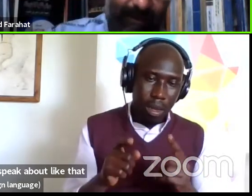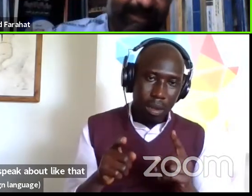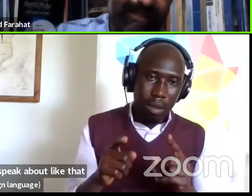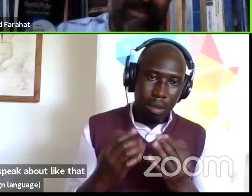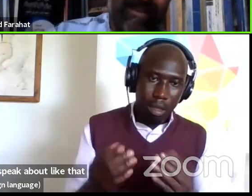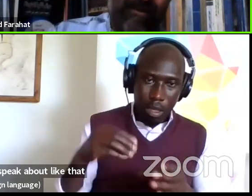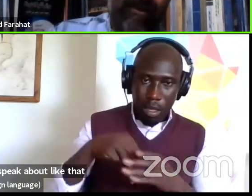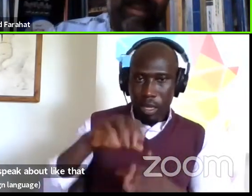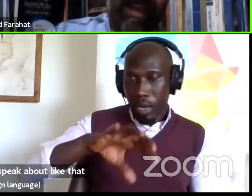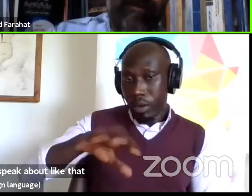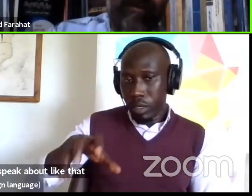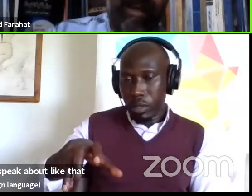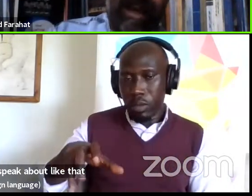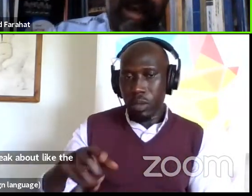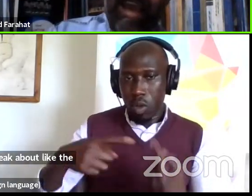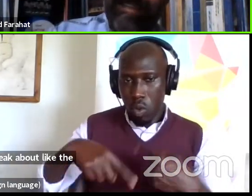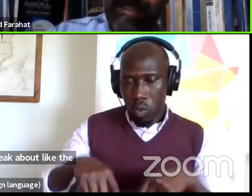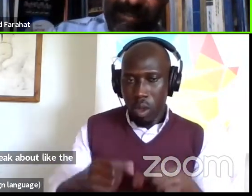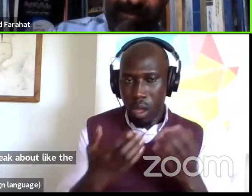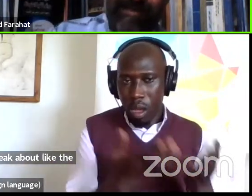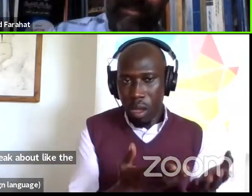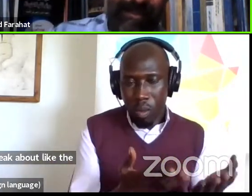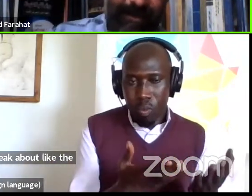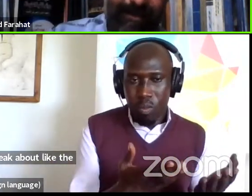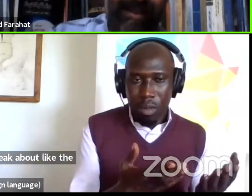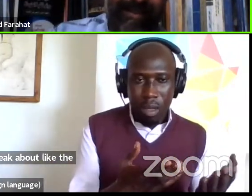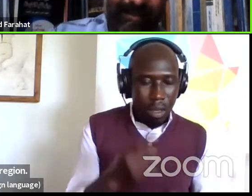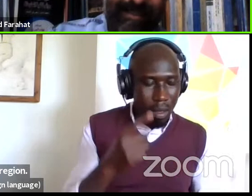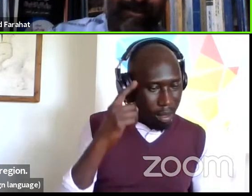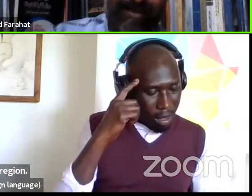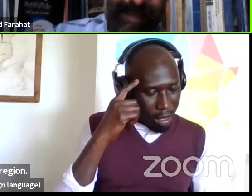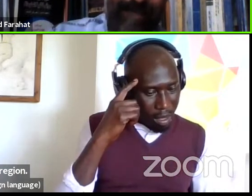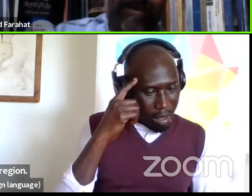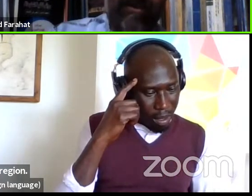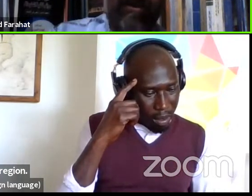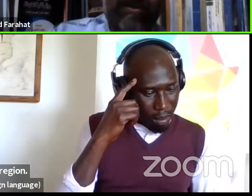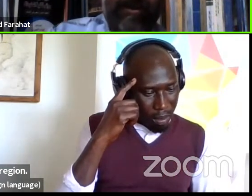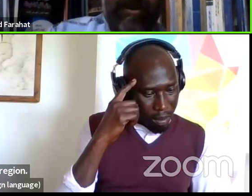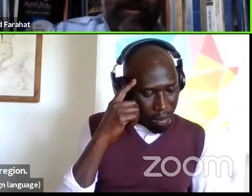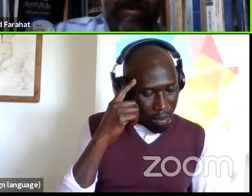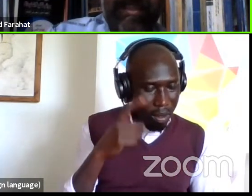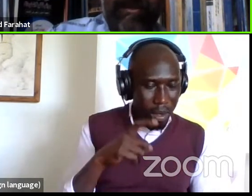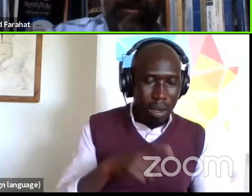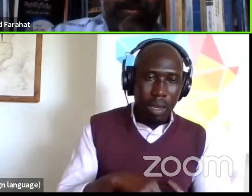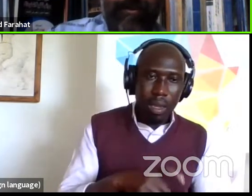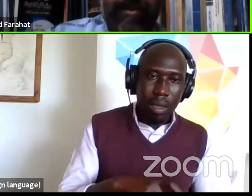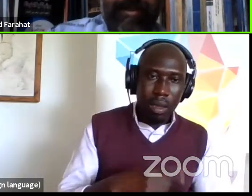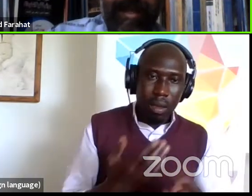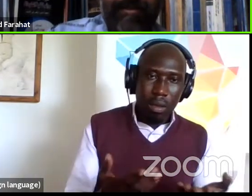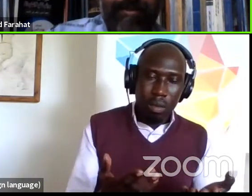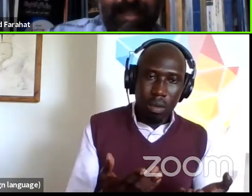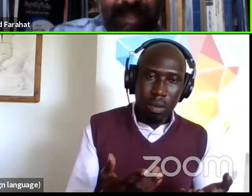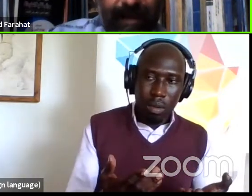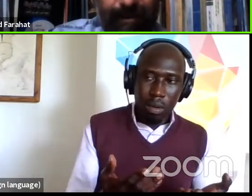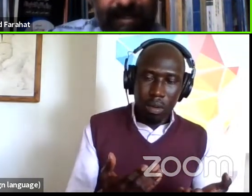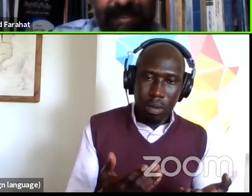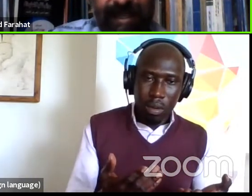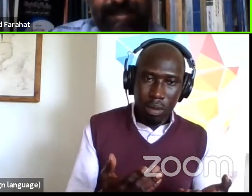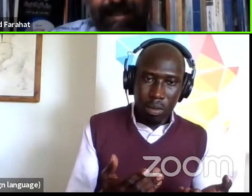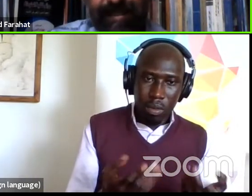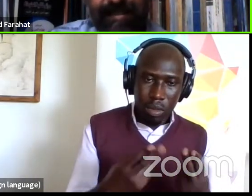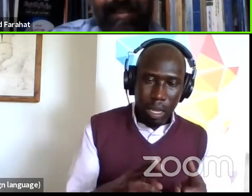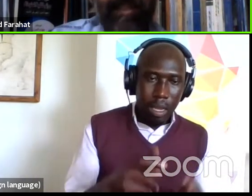the region. We have, I think it's good time to we can to start to think